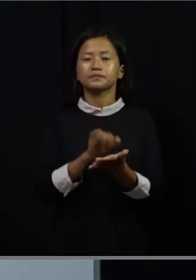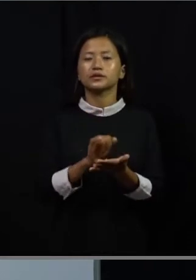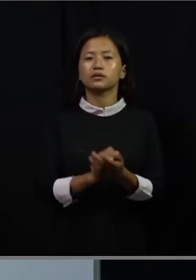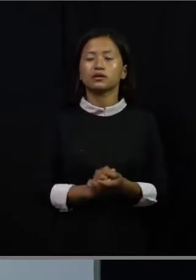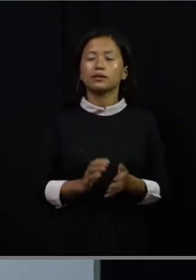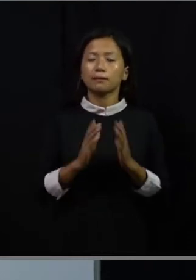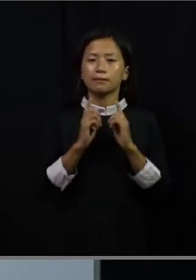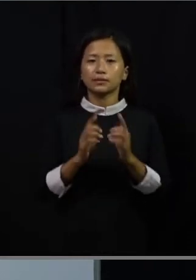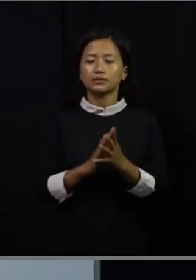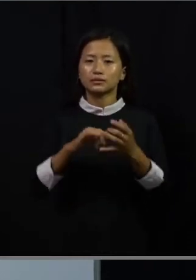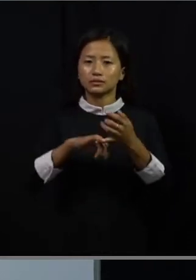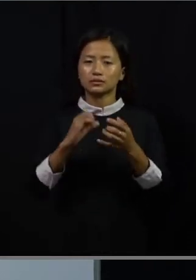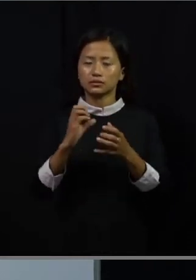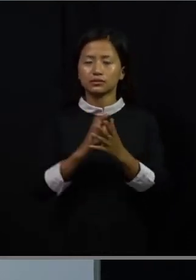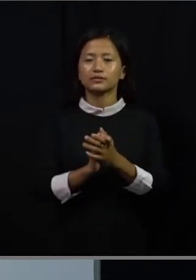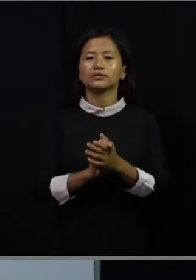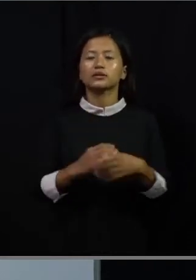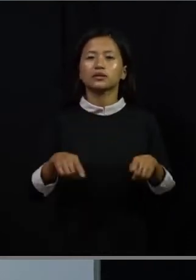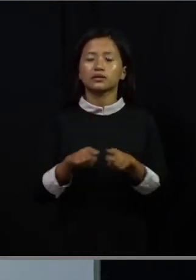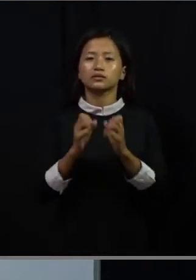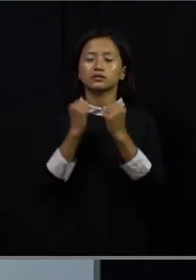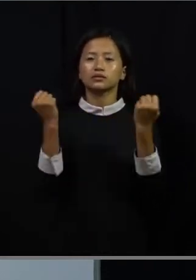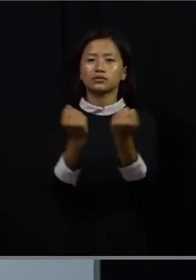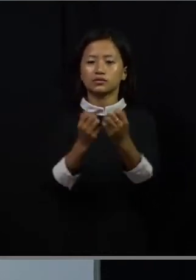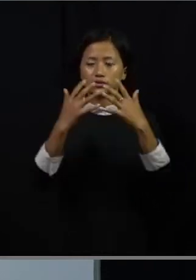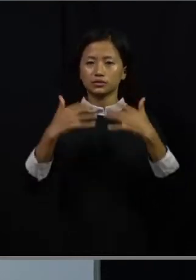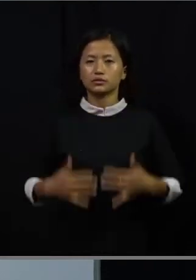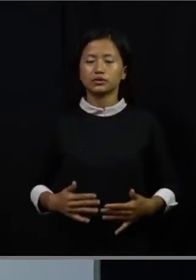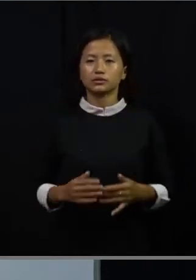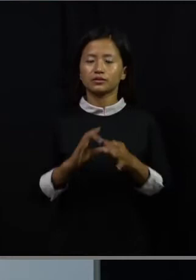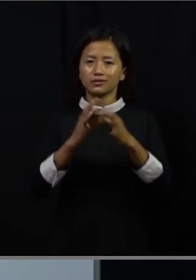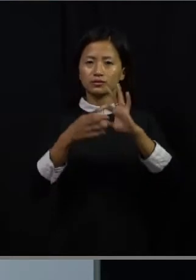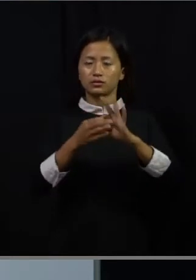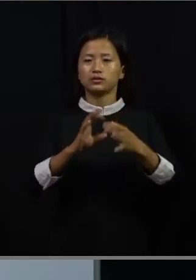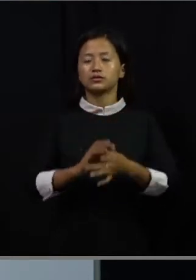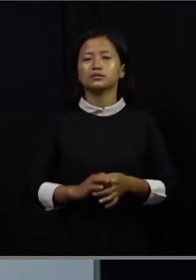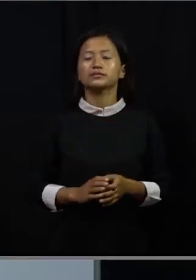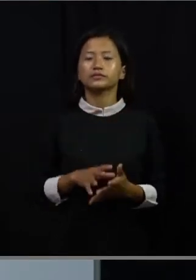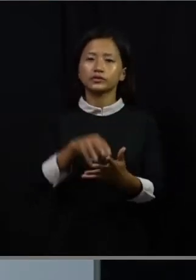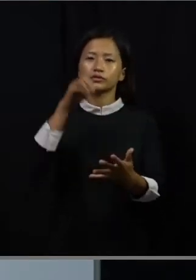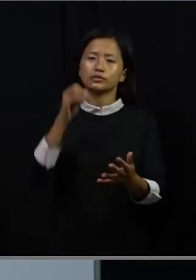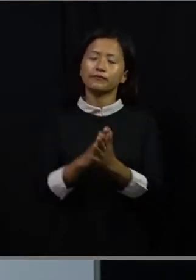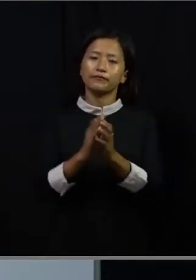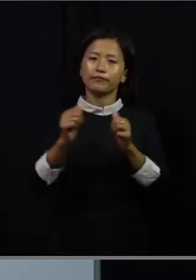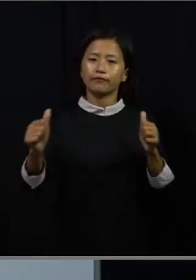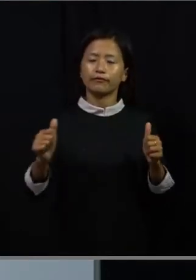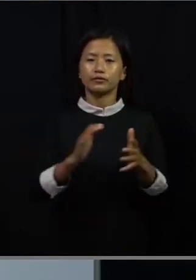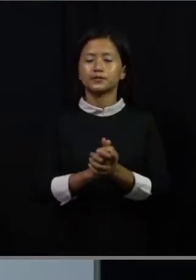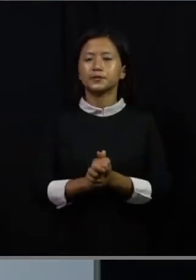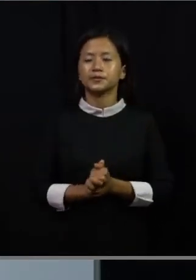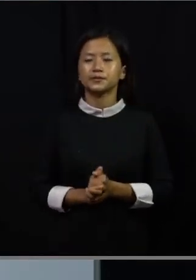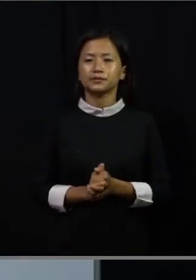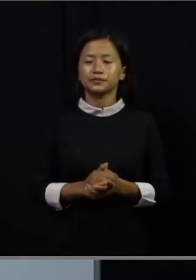the scientific study of society or the human relationships. Okay, so that is what we have learned so far. But